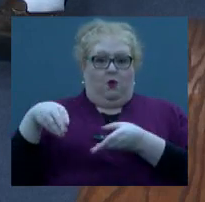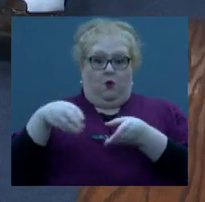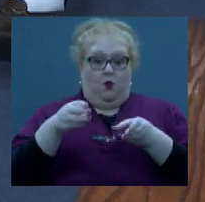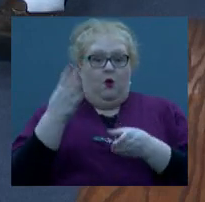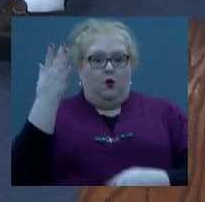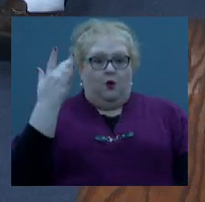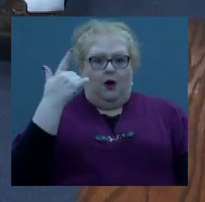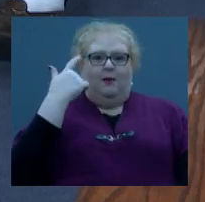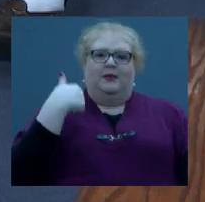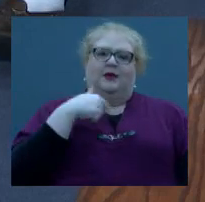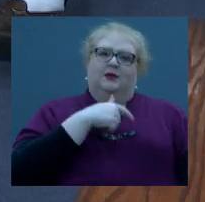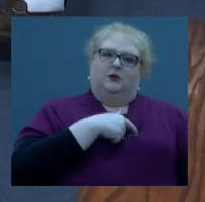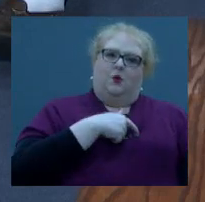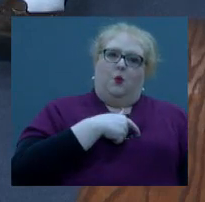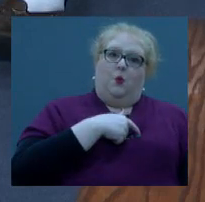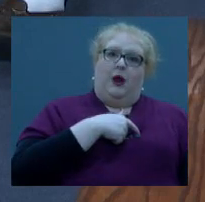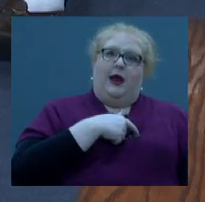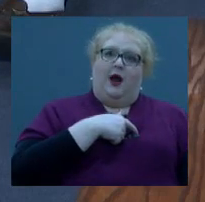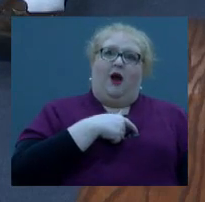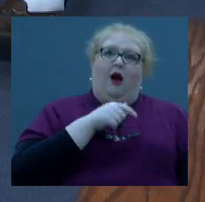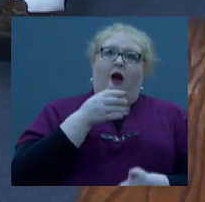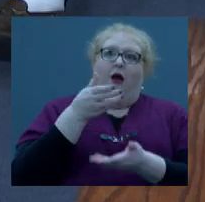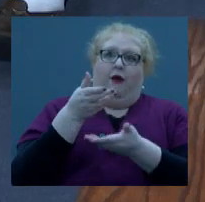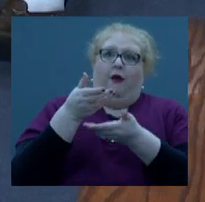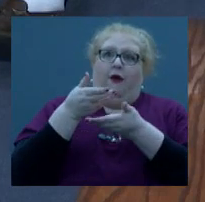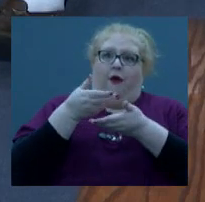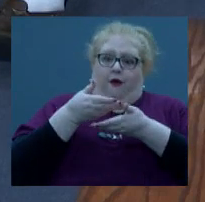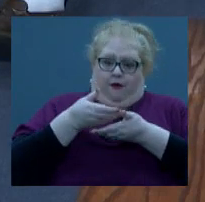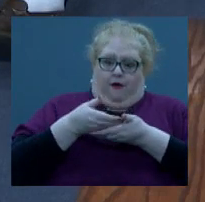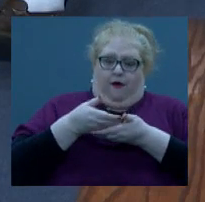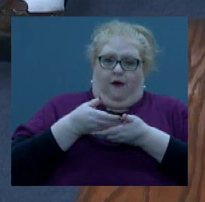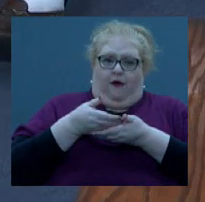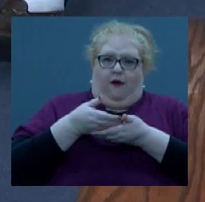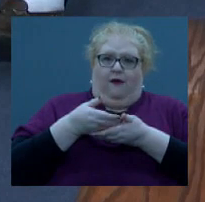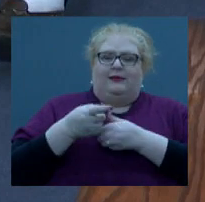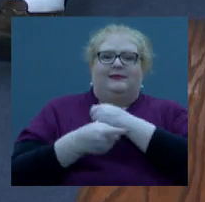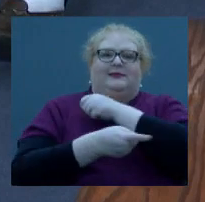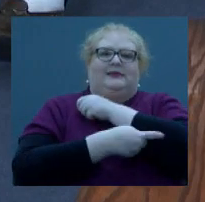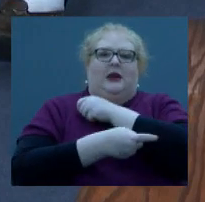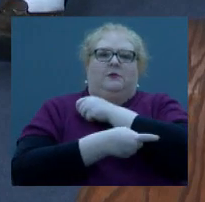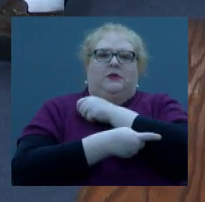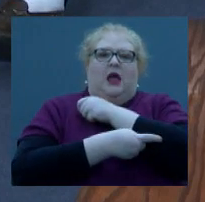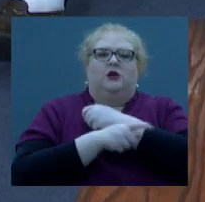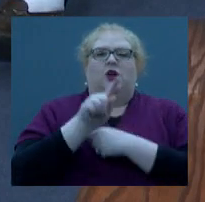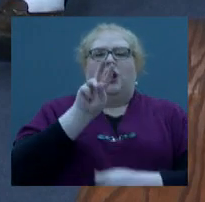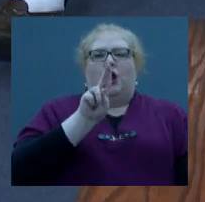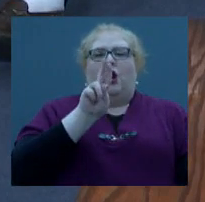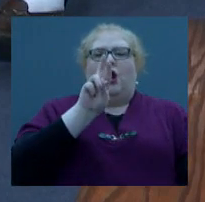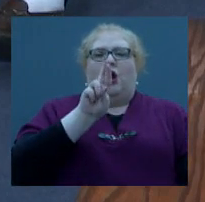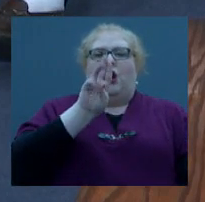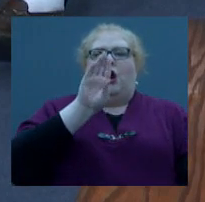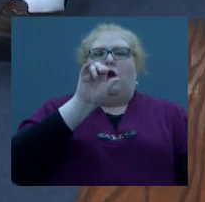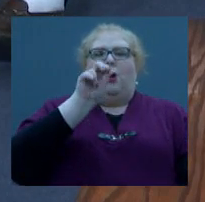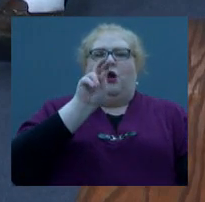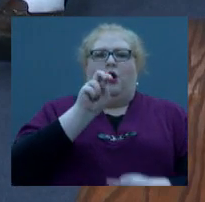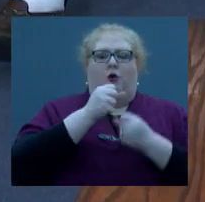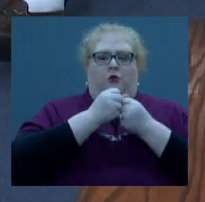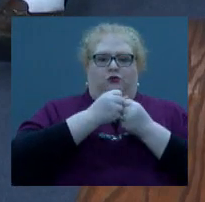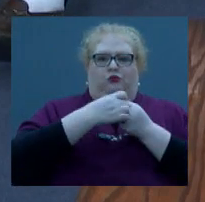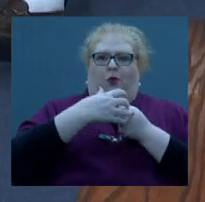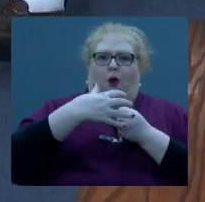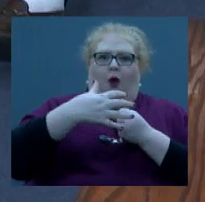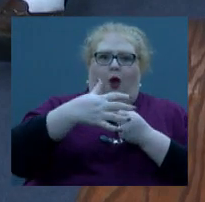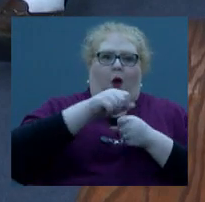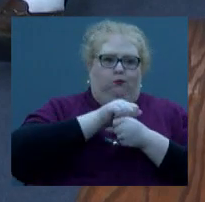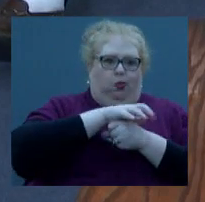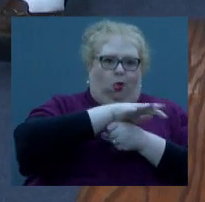succumbed for 30 pieces of silver to the temptation of urban sprawl. I grew up between Arkansas and